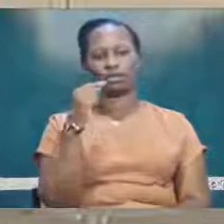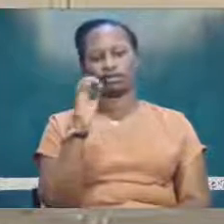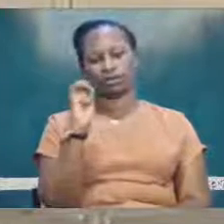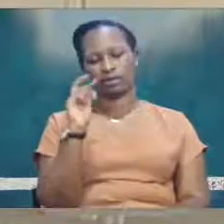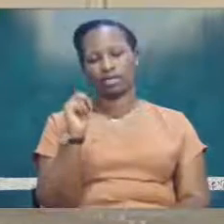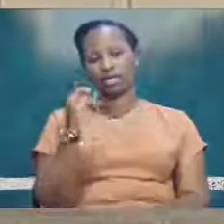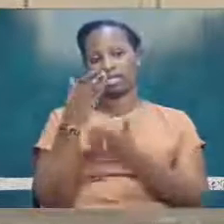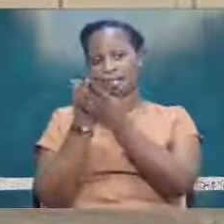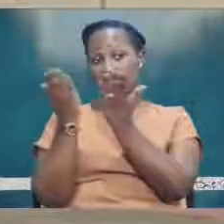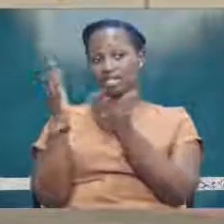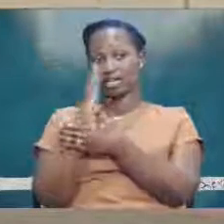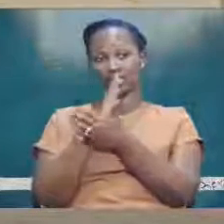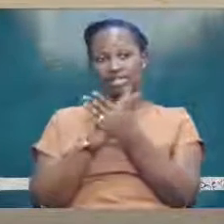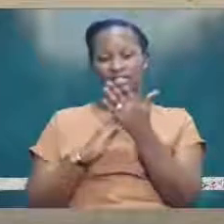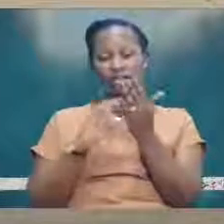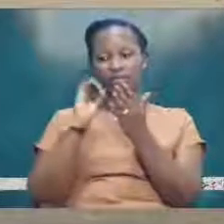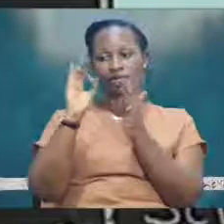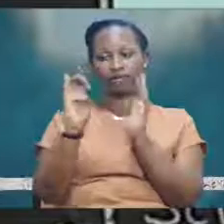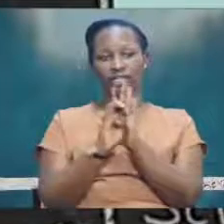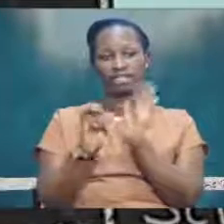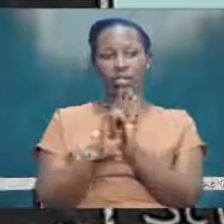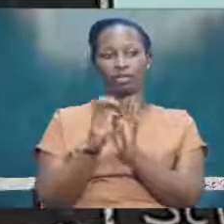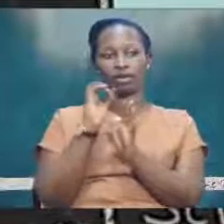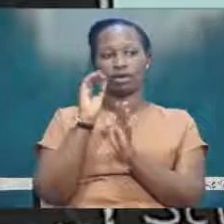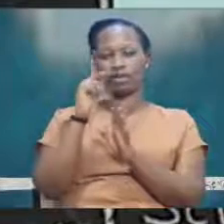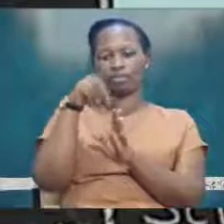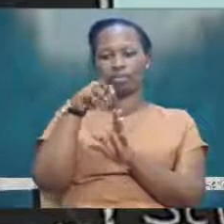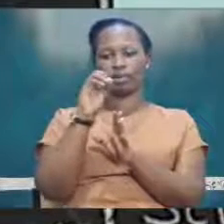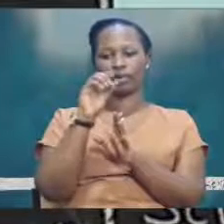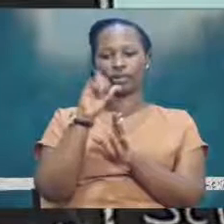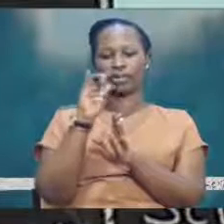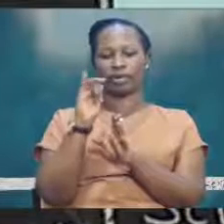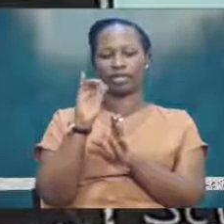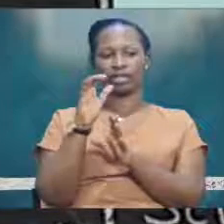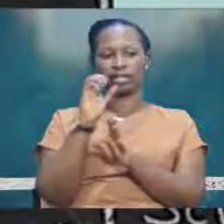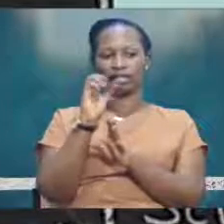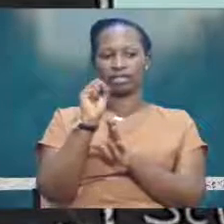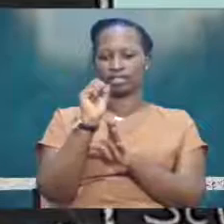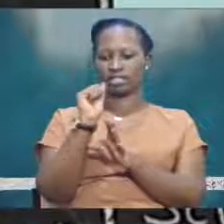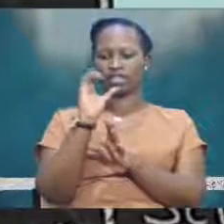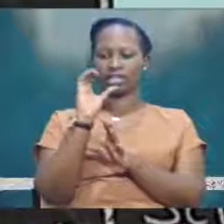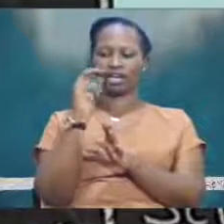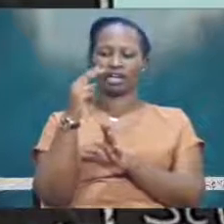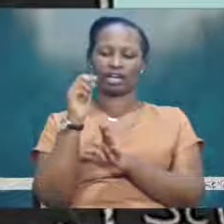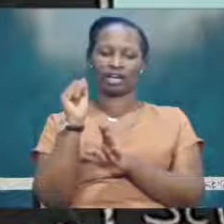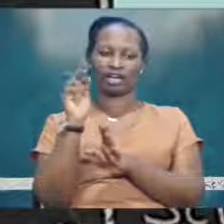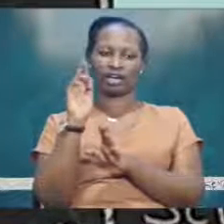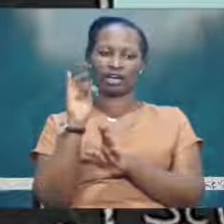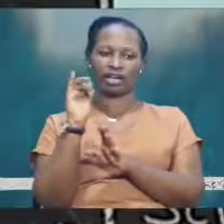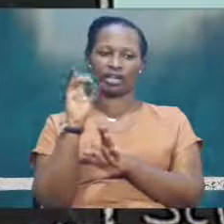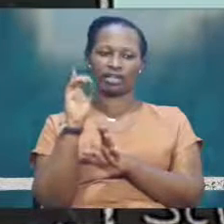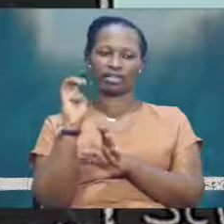These are some of the examples of polysaccharide sugars. We